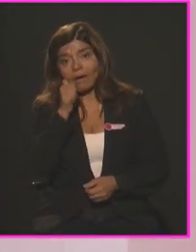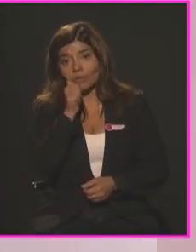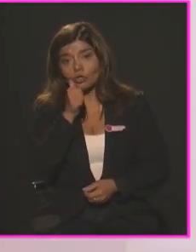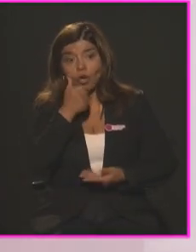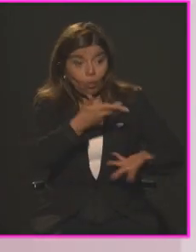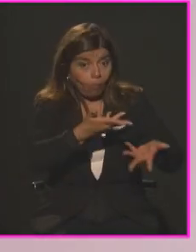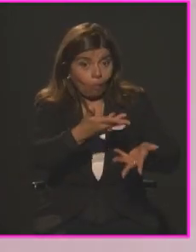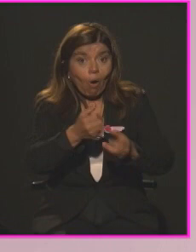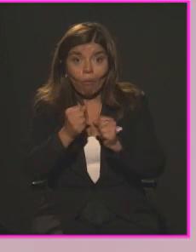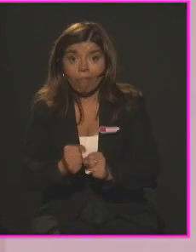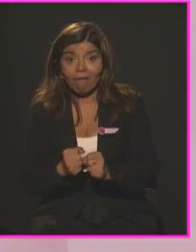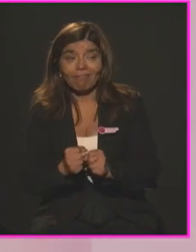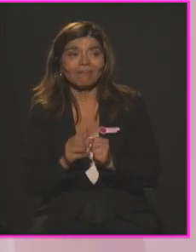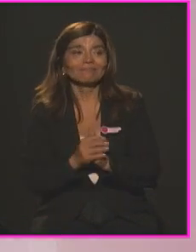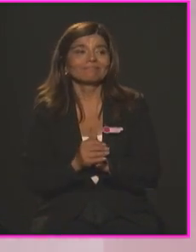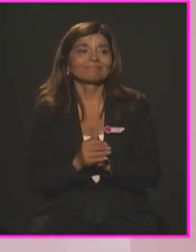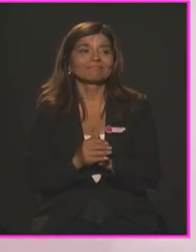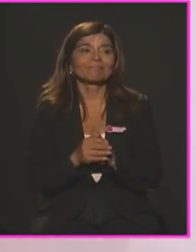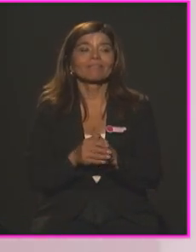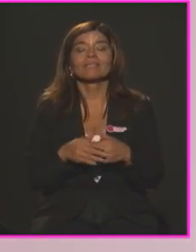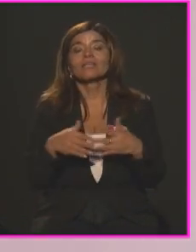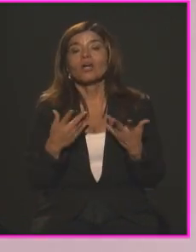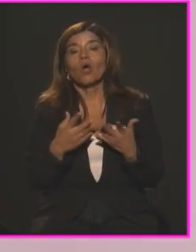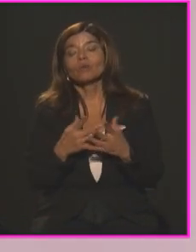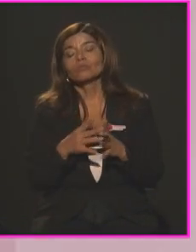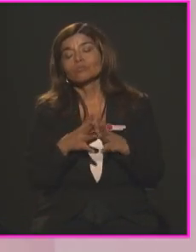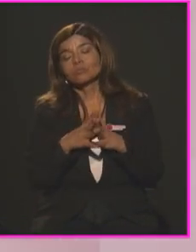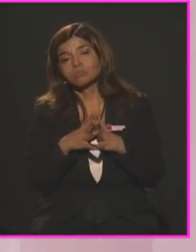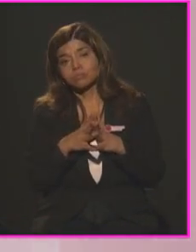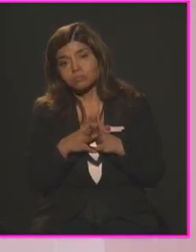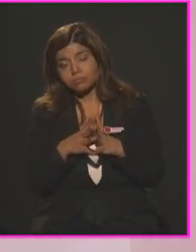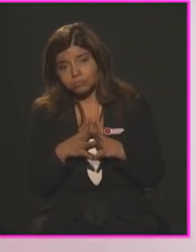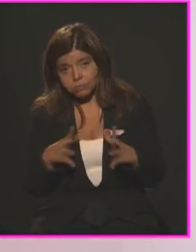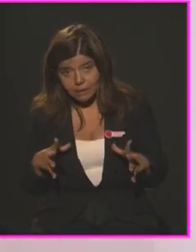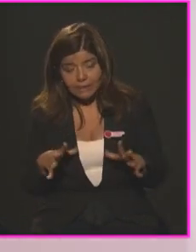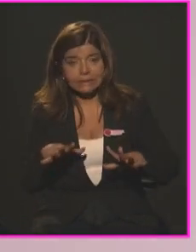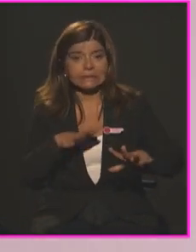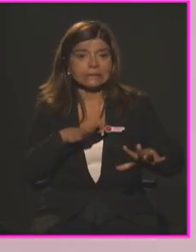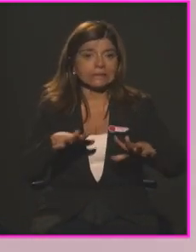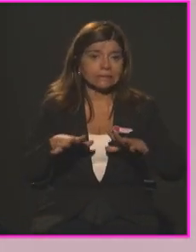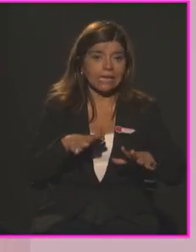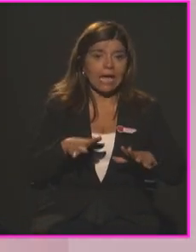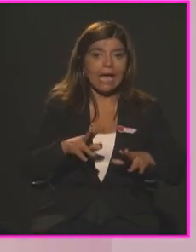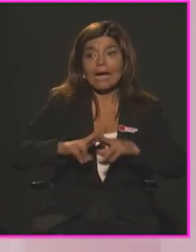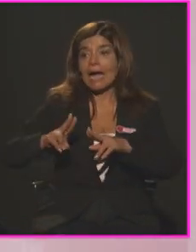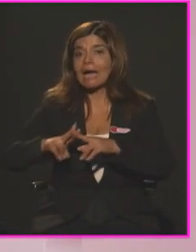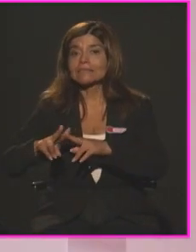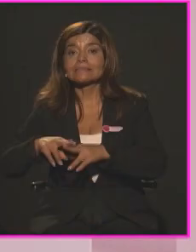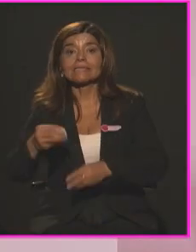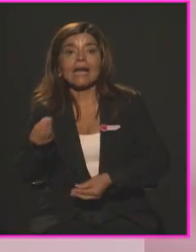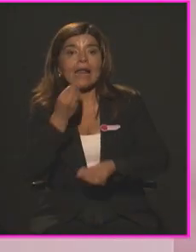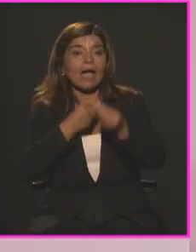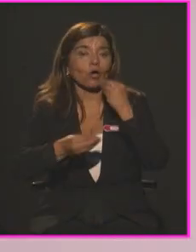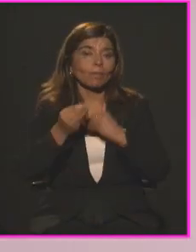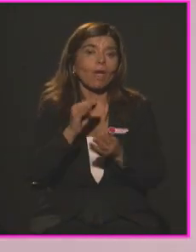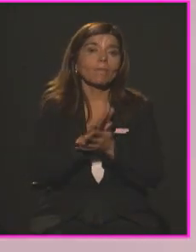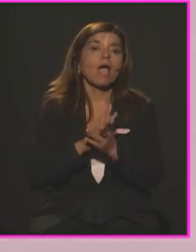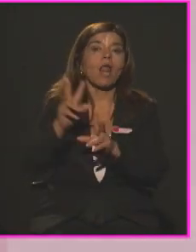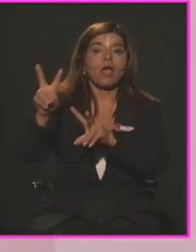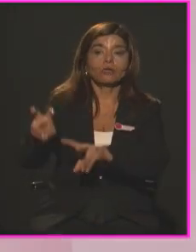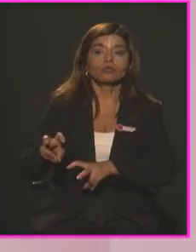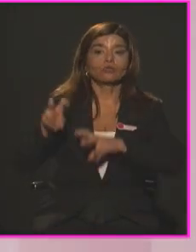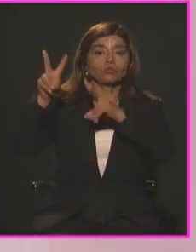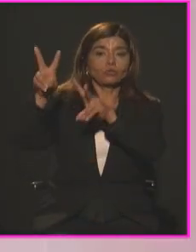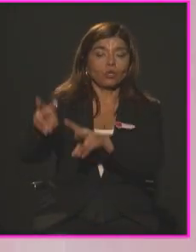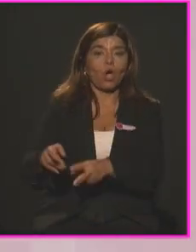And it takes a huge amount of resources to produce that food. Imagine a farm. If all of the food we don't eat were